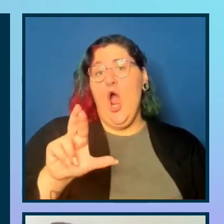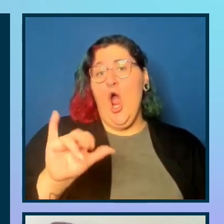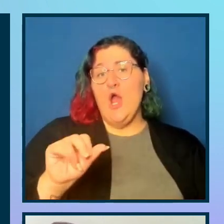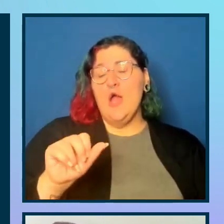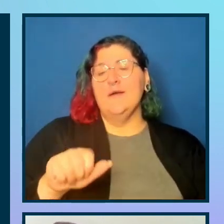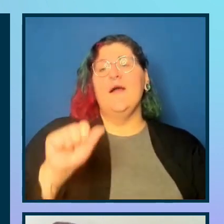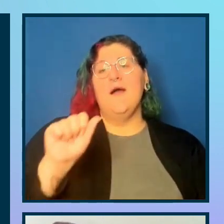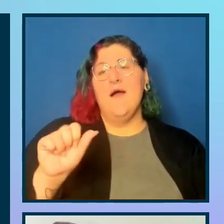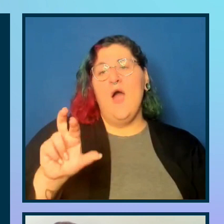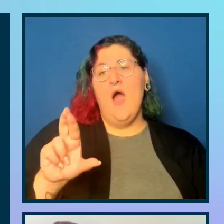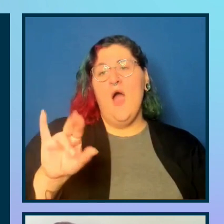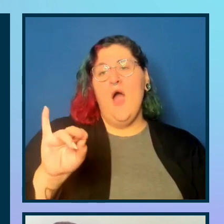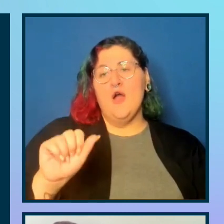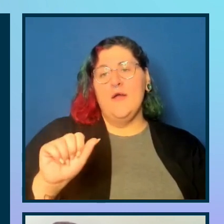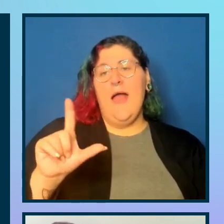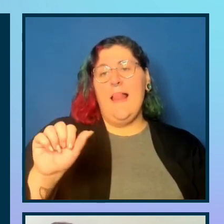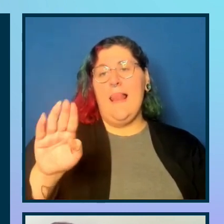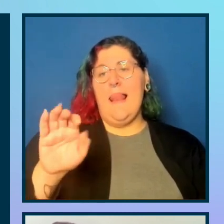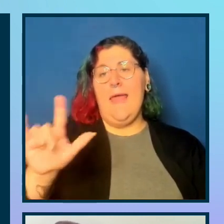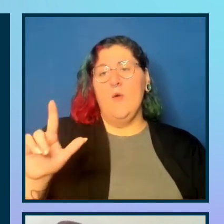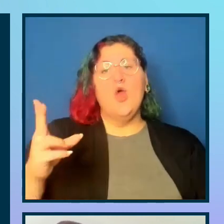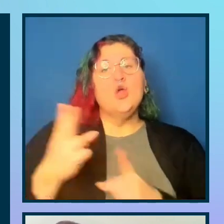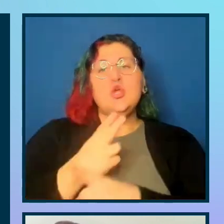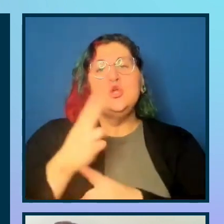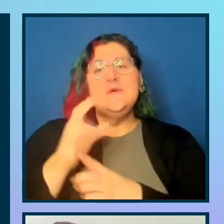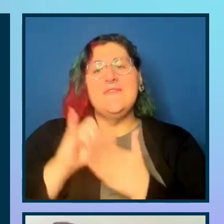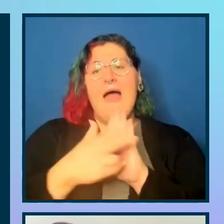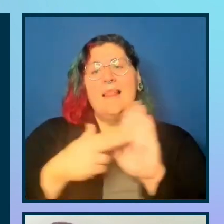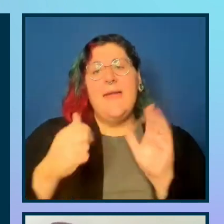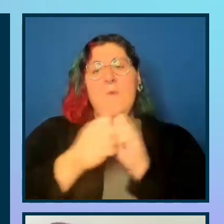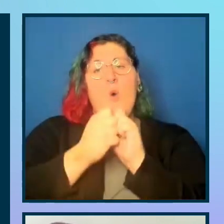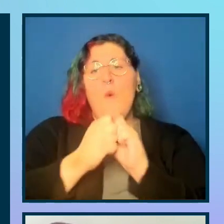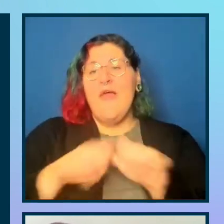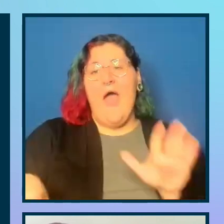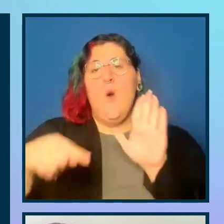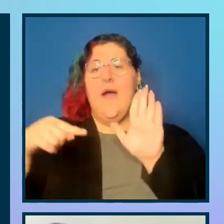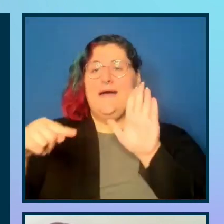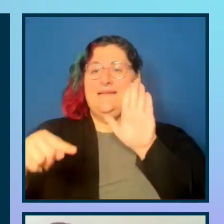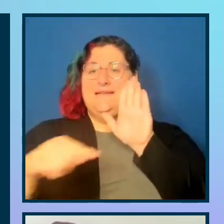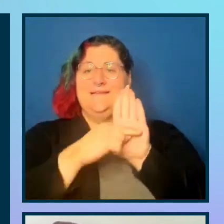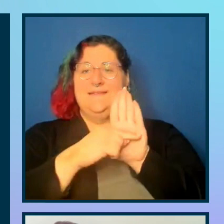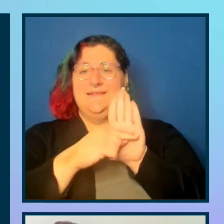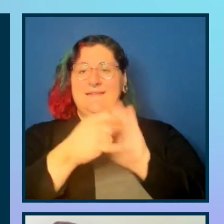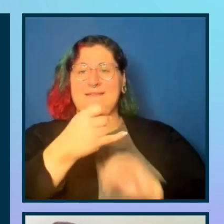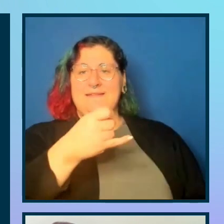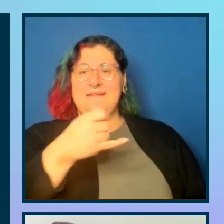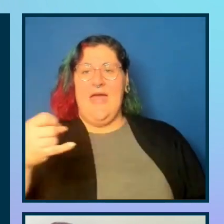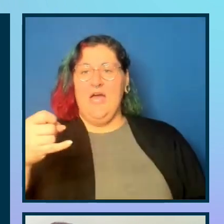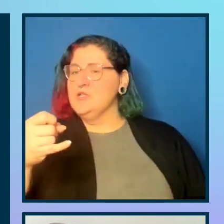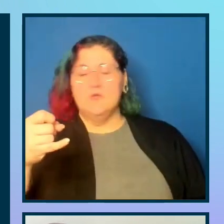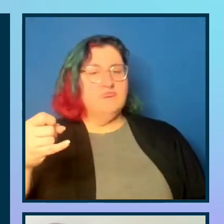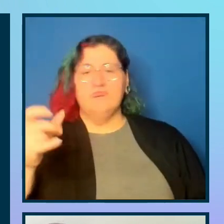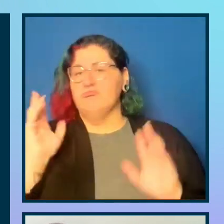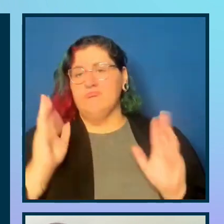we use the aria label without a dash. That's because this particular component, power select, doesn't support passing in aria label. It